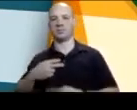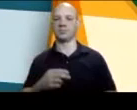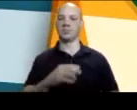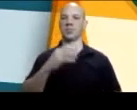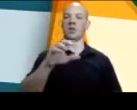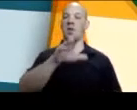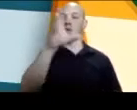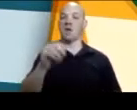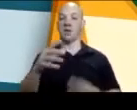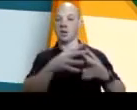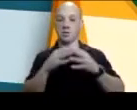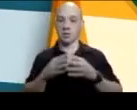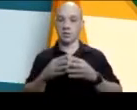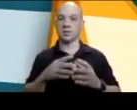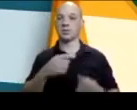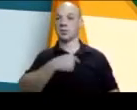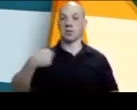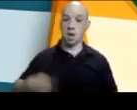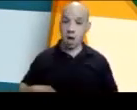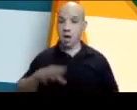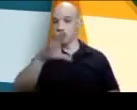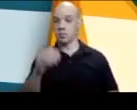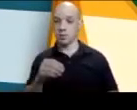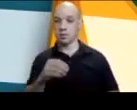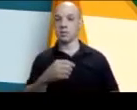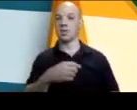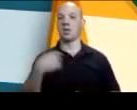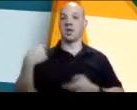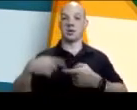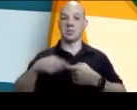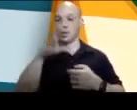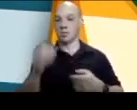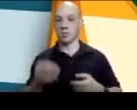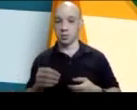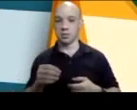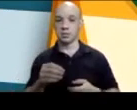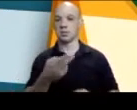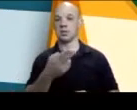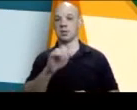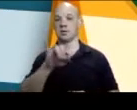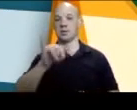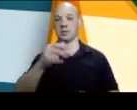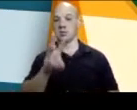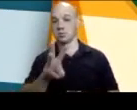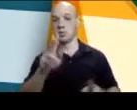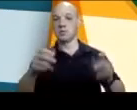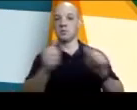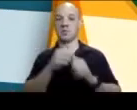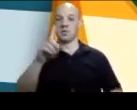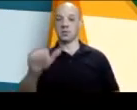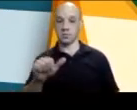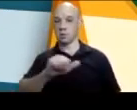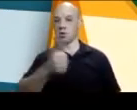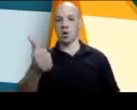American, Native American, Hasidic Jew, person with disabilities, other individuals who can prove social